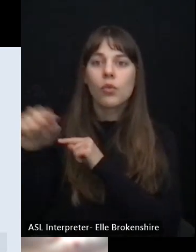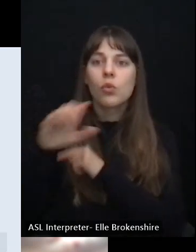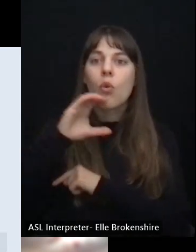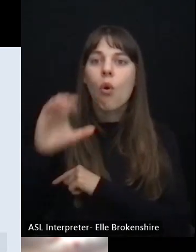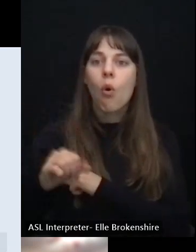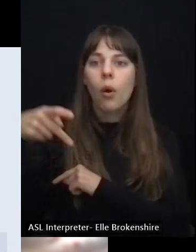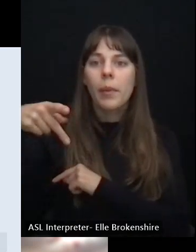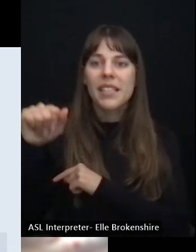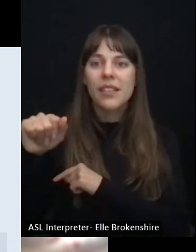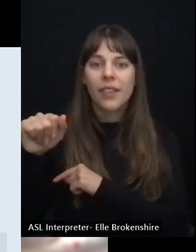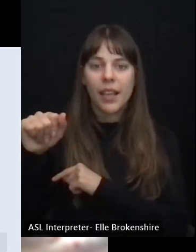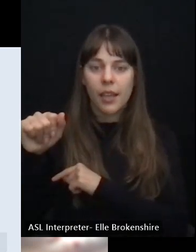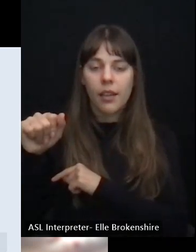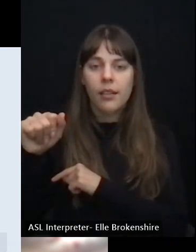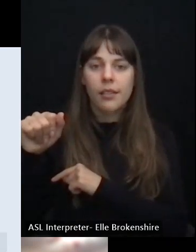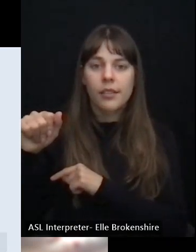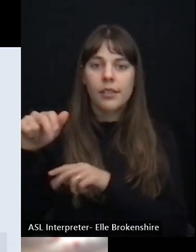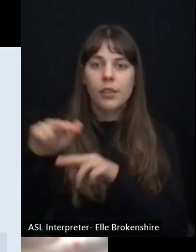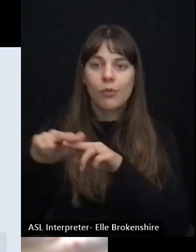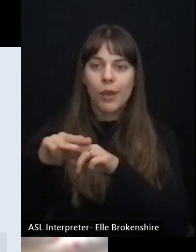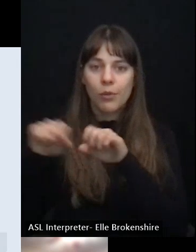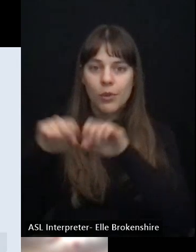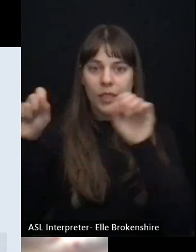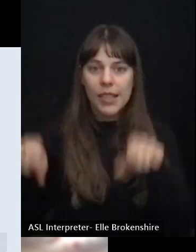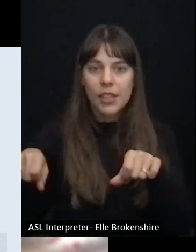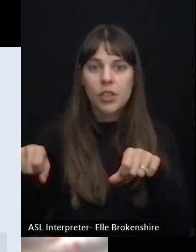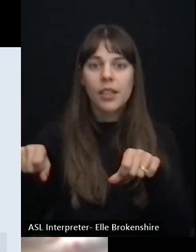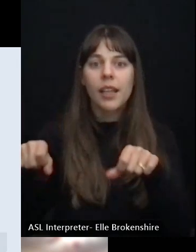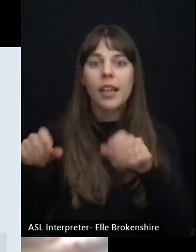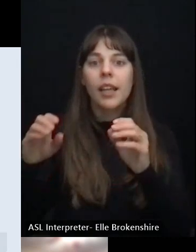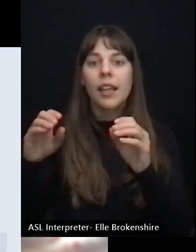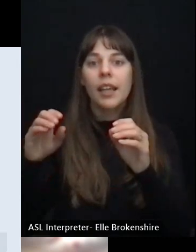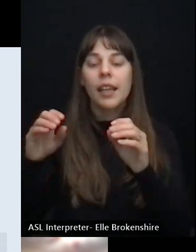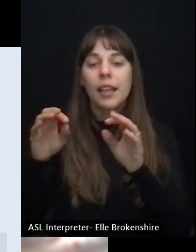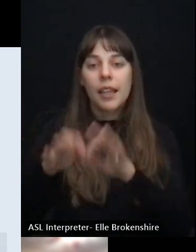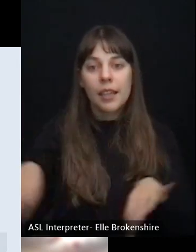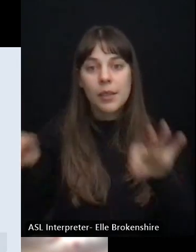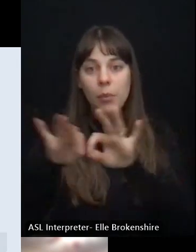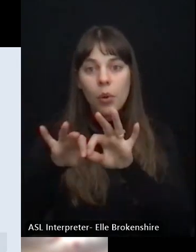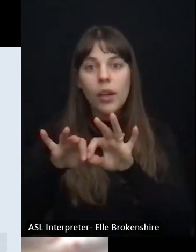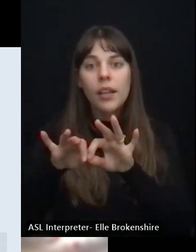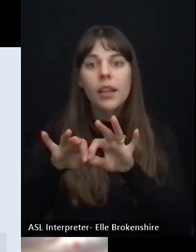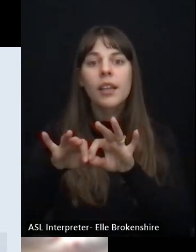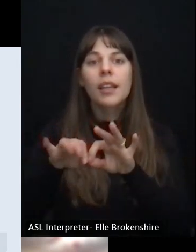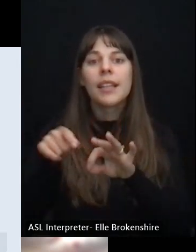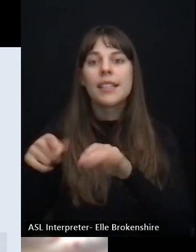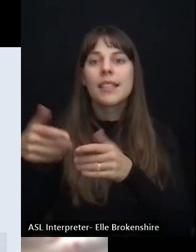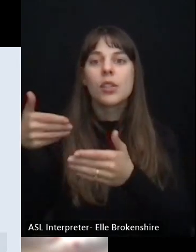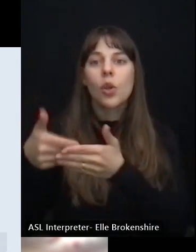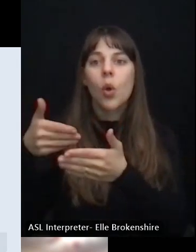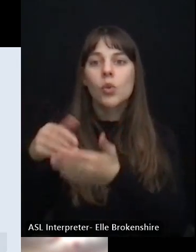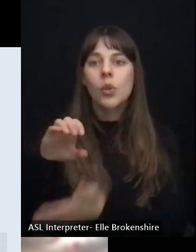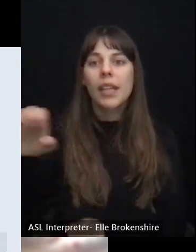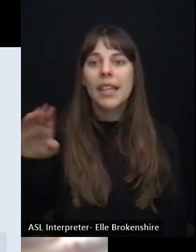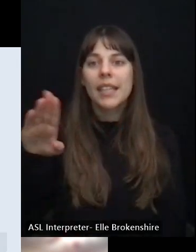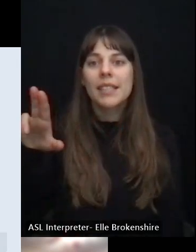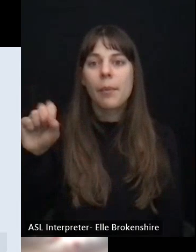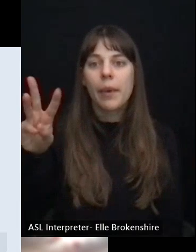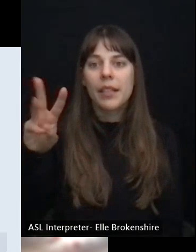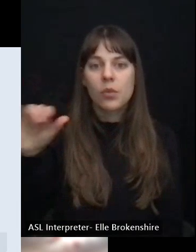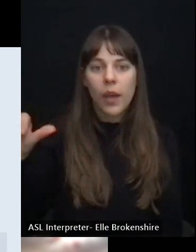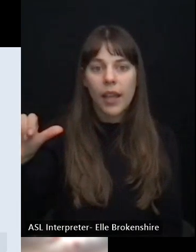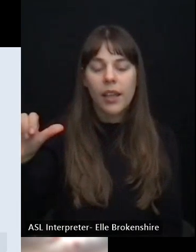Busway and its downtown terminus. From there, we will again have a shorter bus bridge